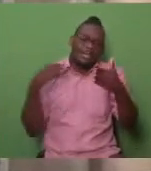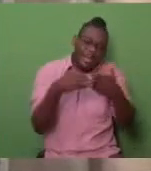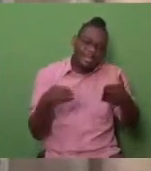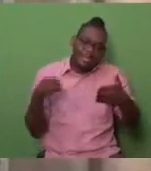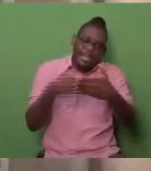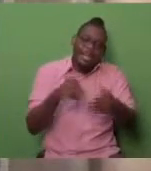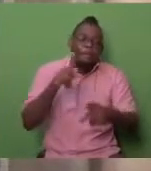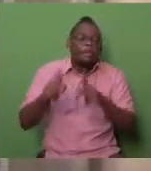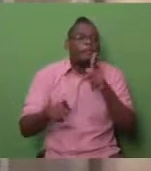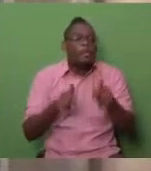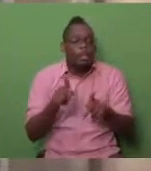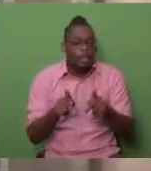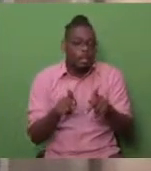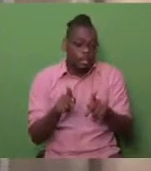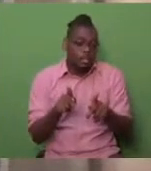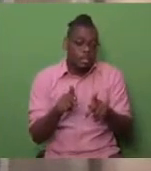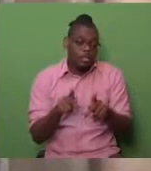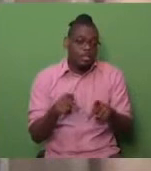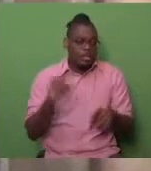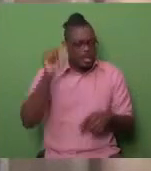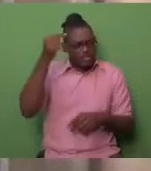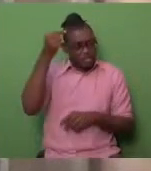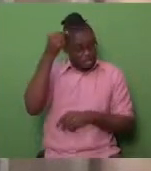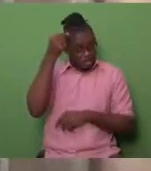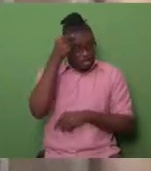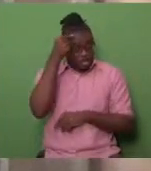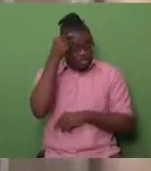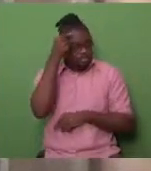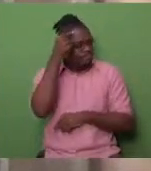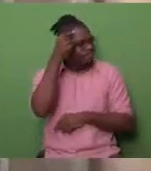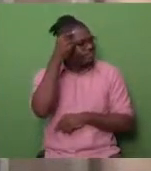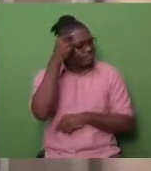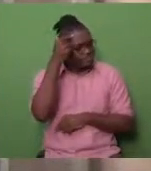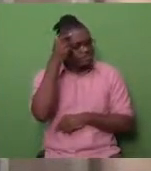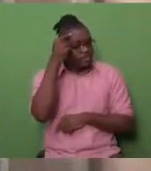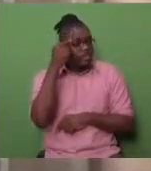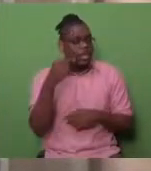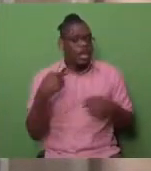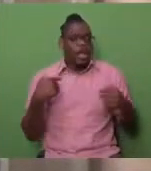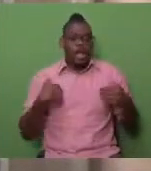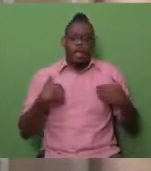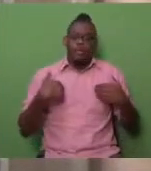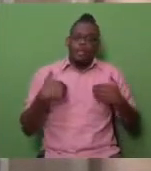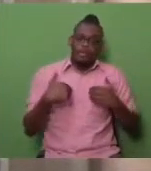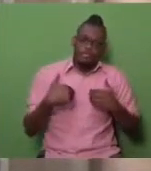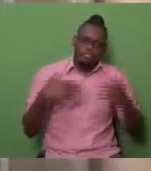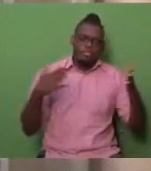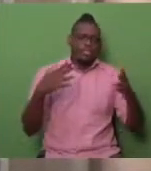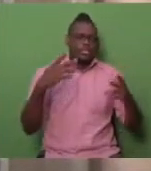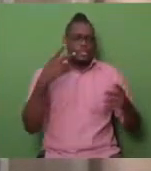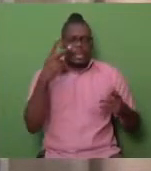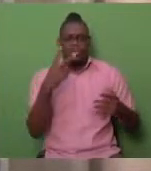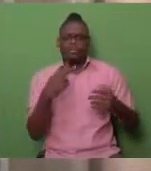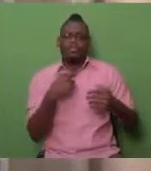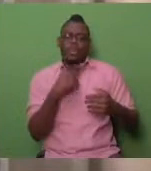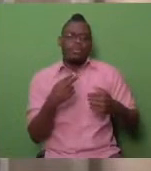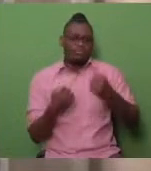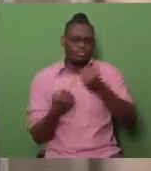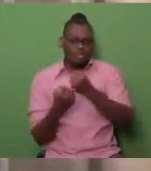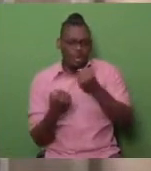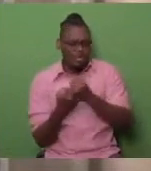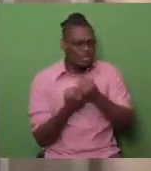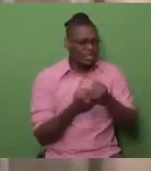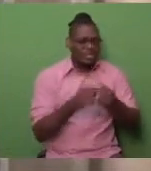When a government openly promotes discrimination amongst the population by engaging in hate mongering and divisiveness